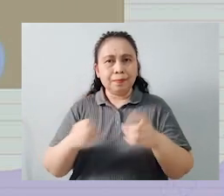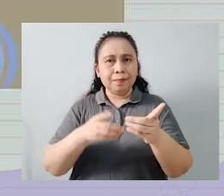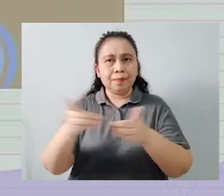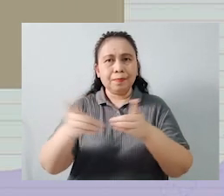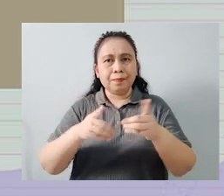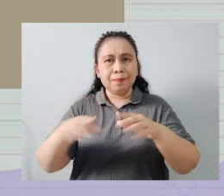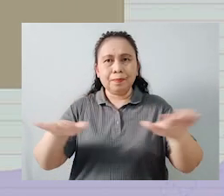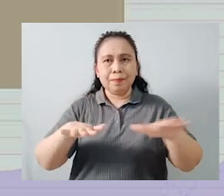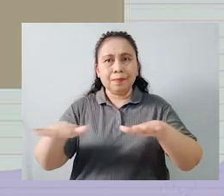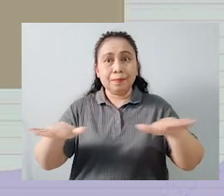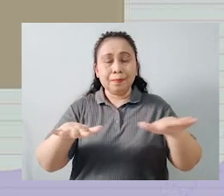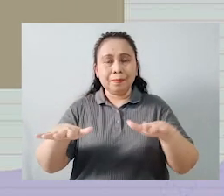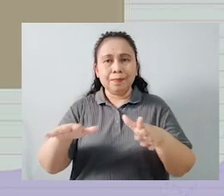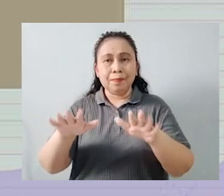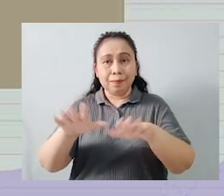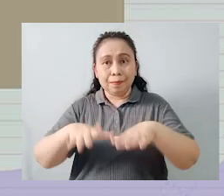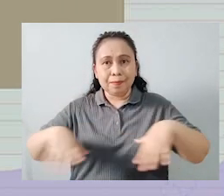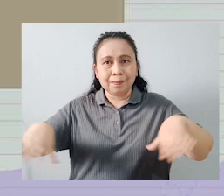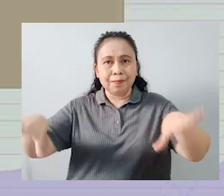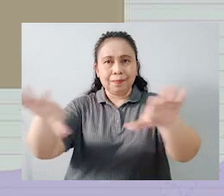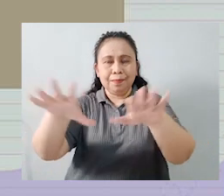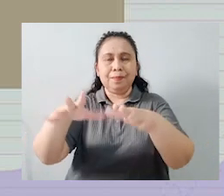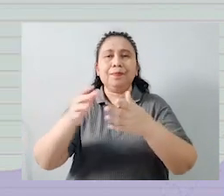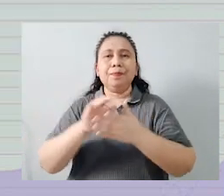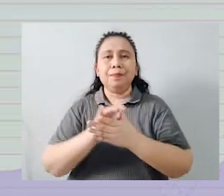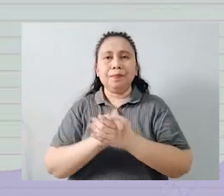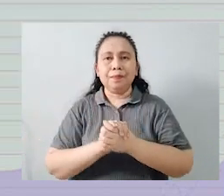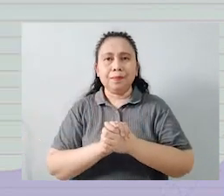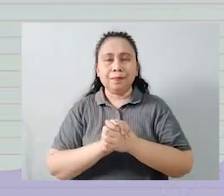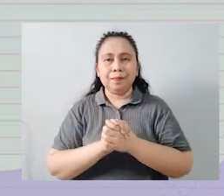as shaking or trembling by the ground.